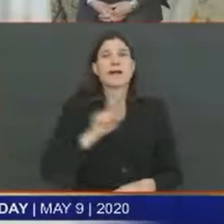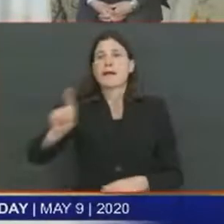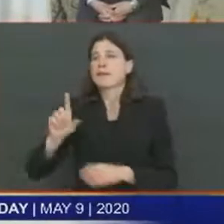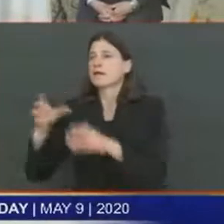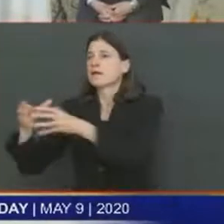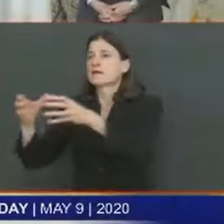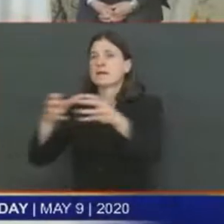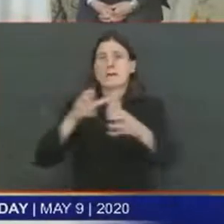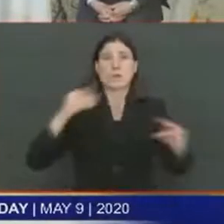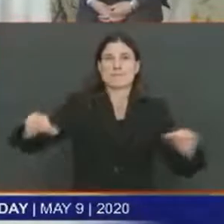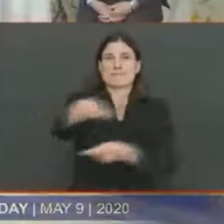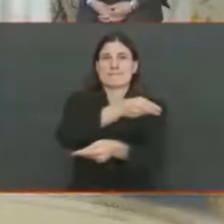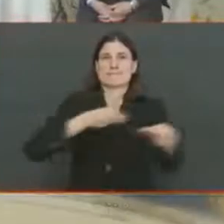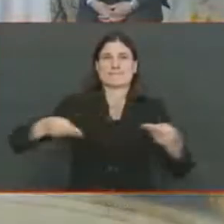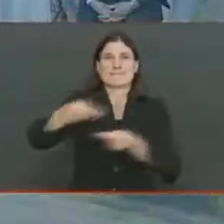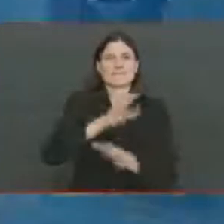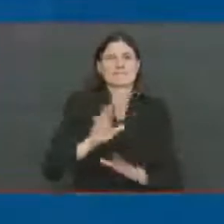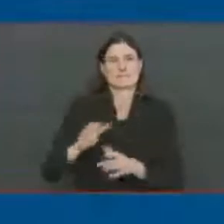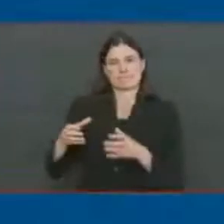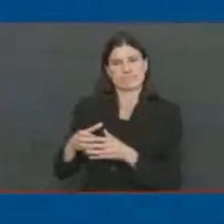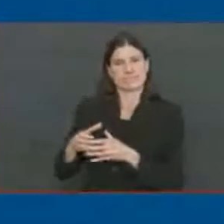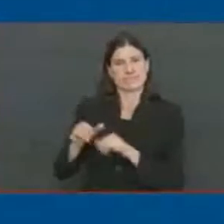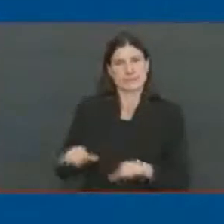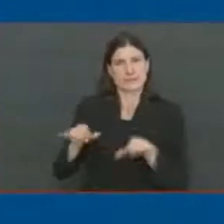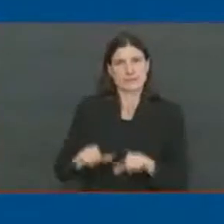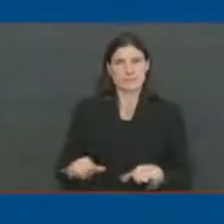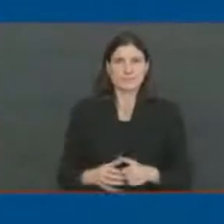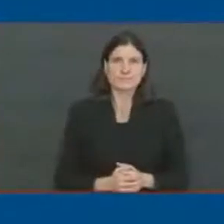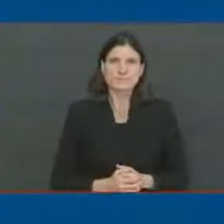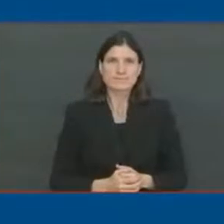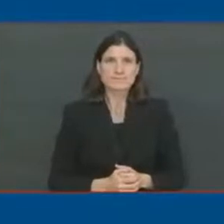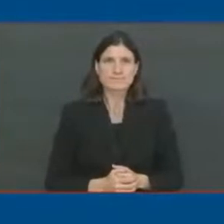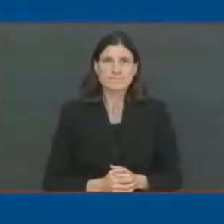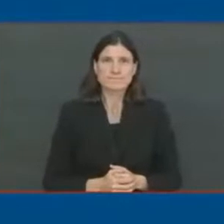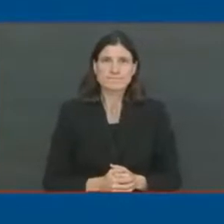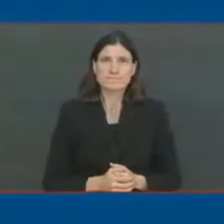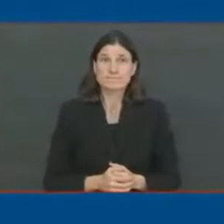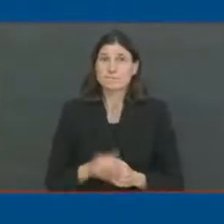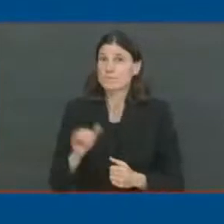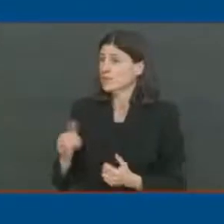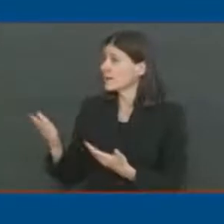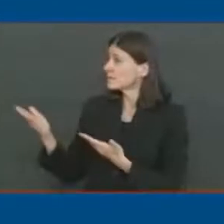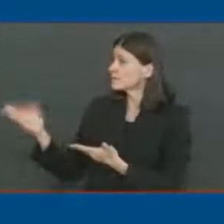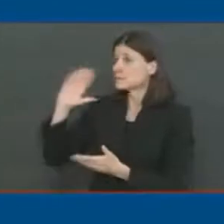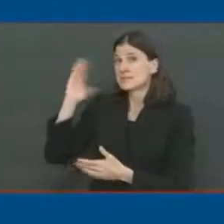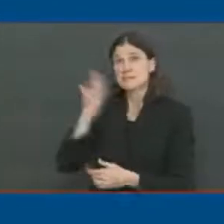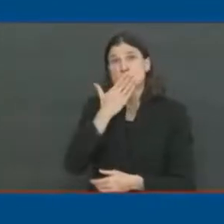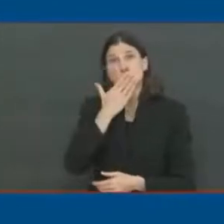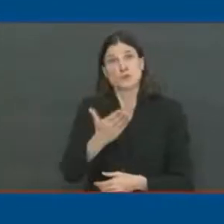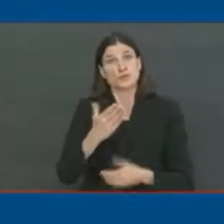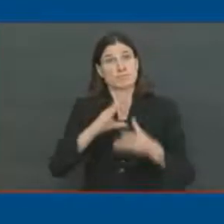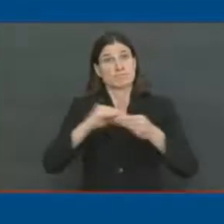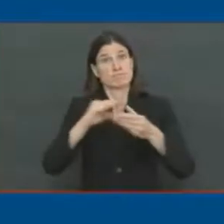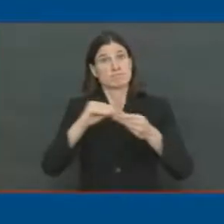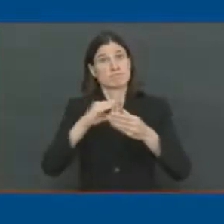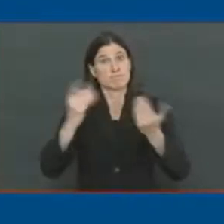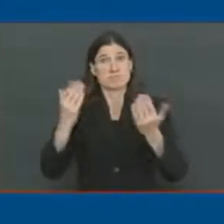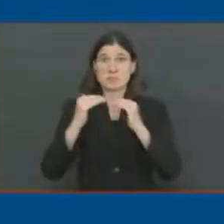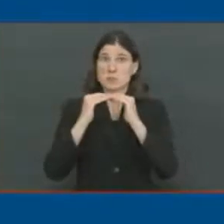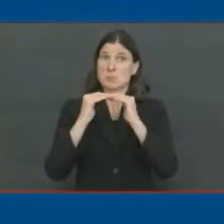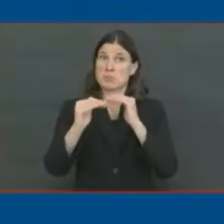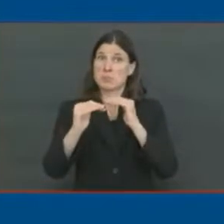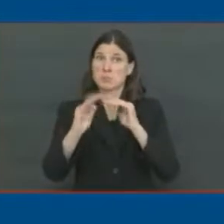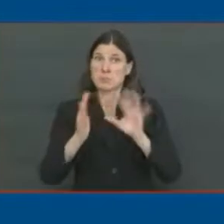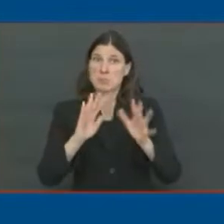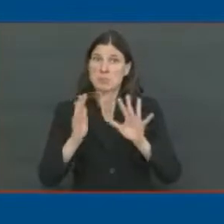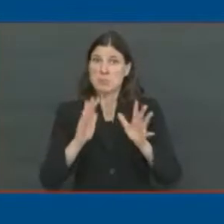You can see on the screen, we are in a stable place. We're coming out of our stay-at-home order first